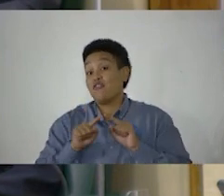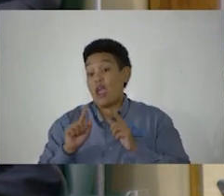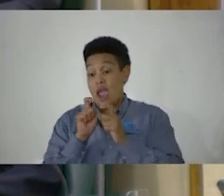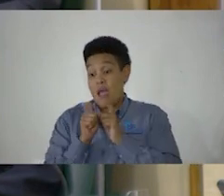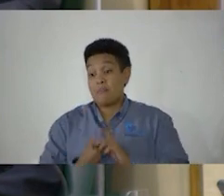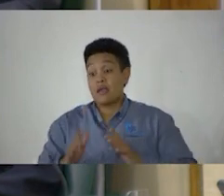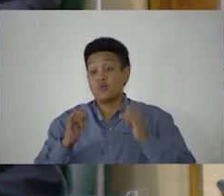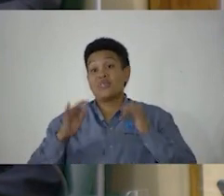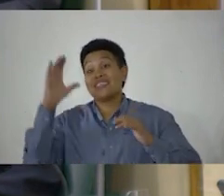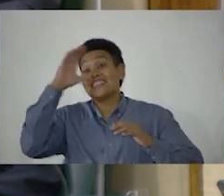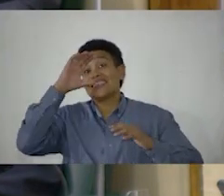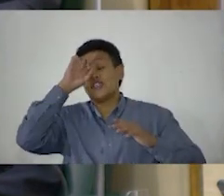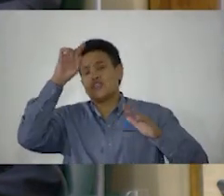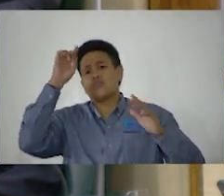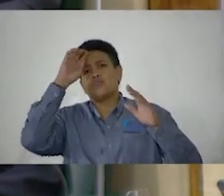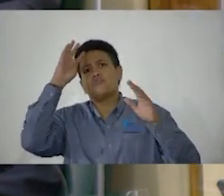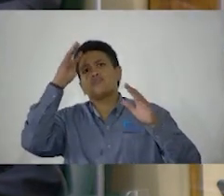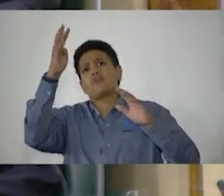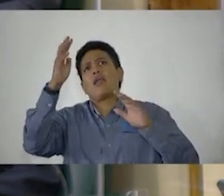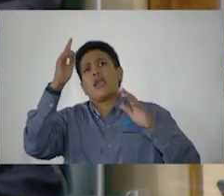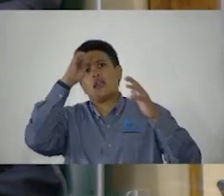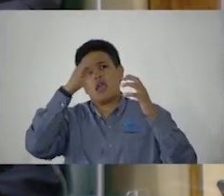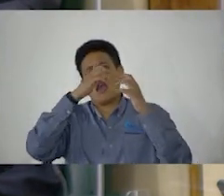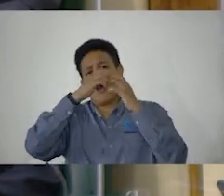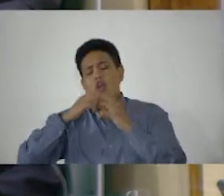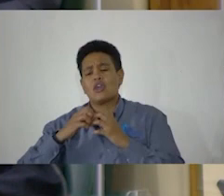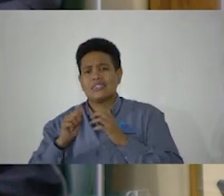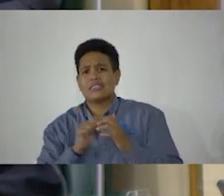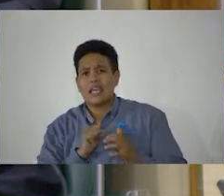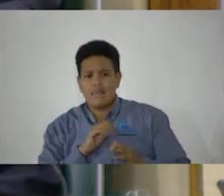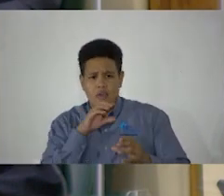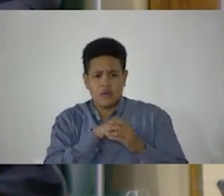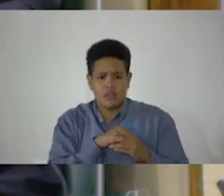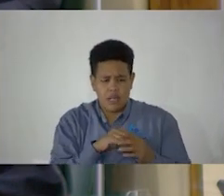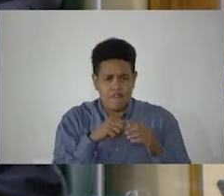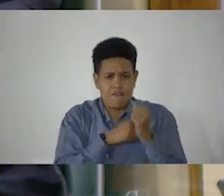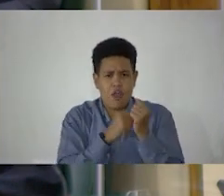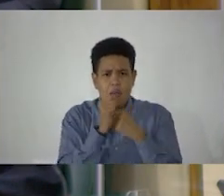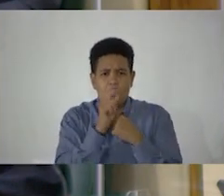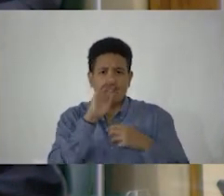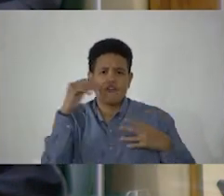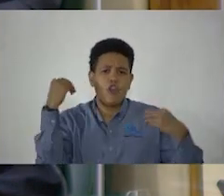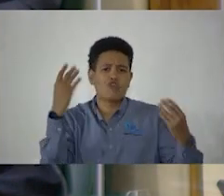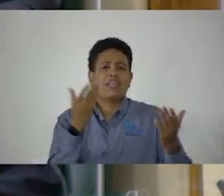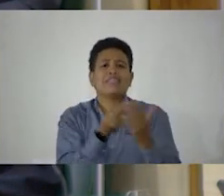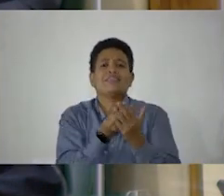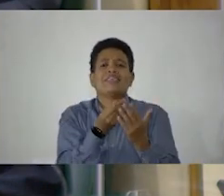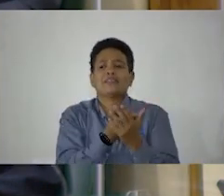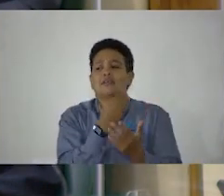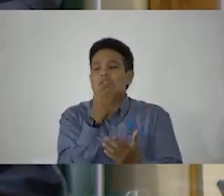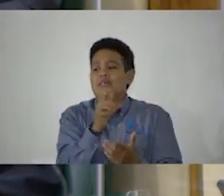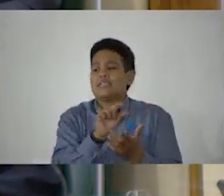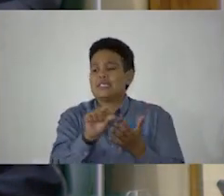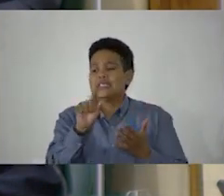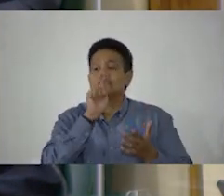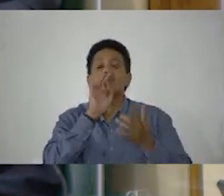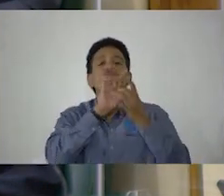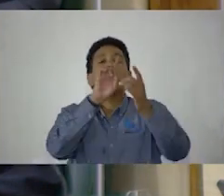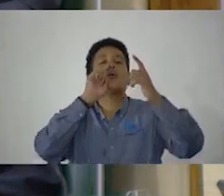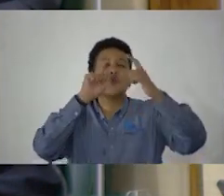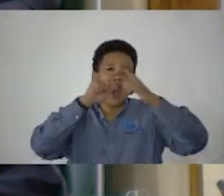which seek to create a coherent and self-contained legislative framework for granting fiscal incentives in respect of